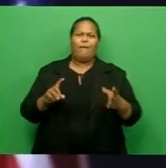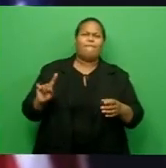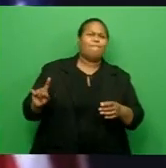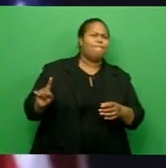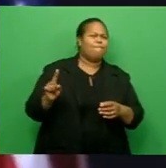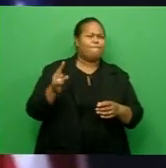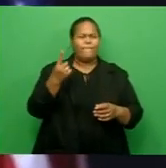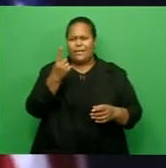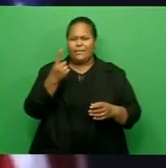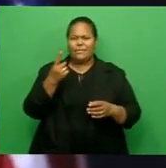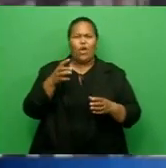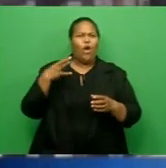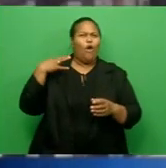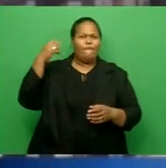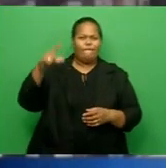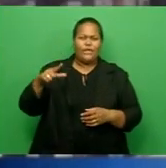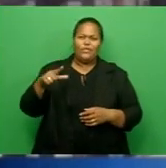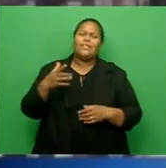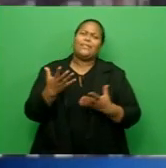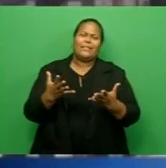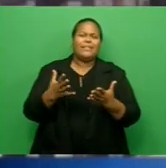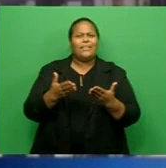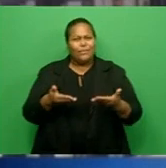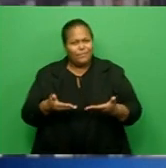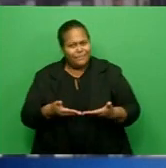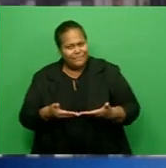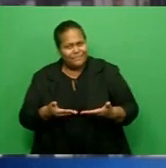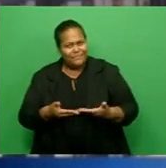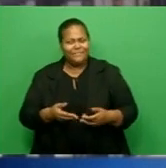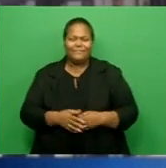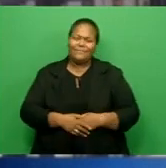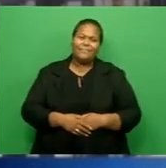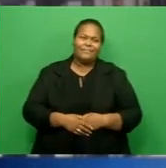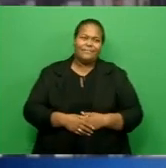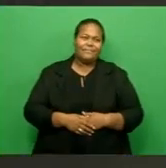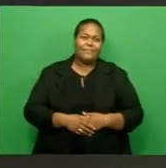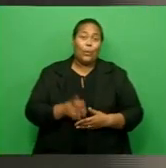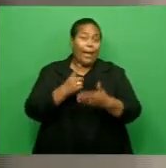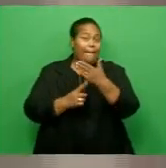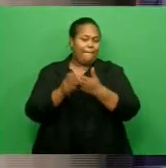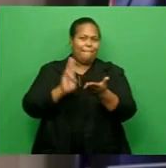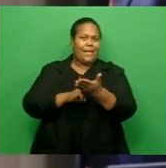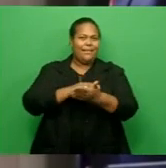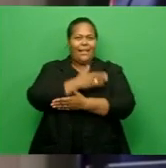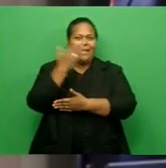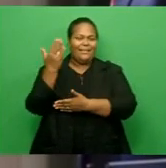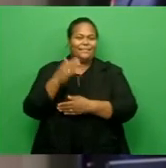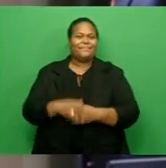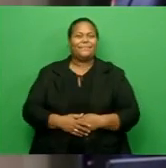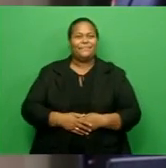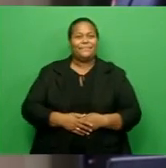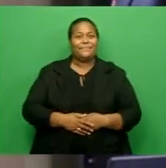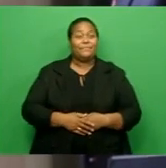classified presidential daily briefing. We expect the first briefing to take place on Monday. Though Biden and the president have yet to speak,